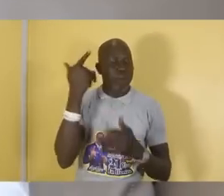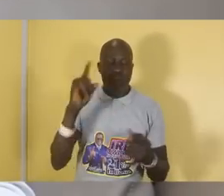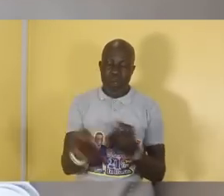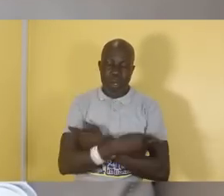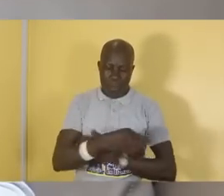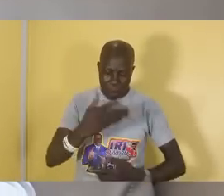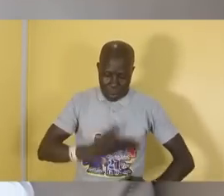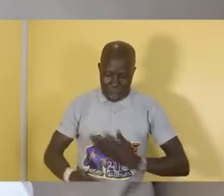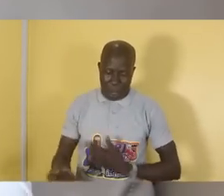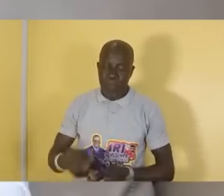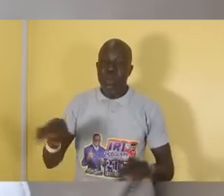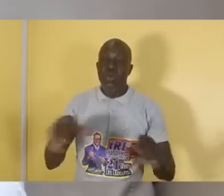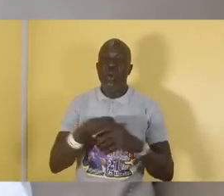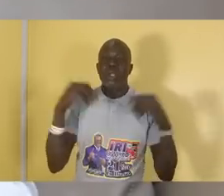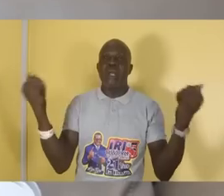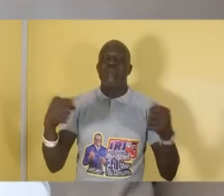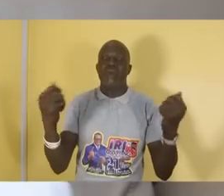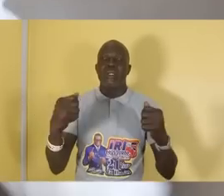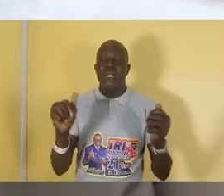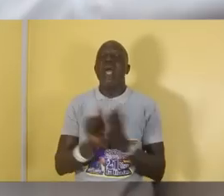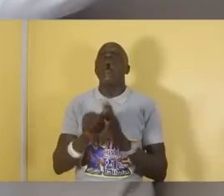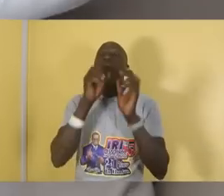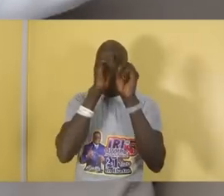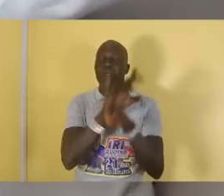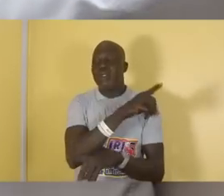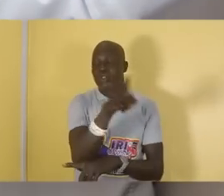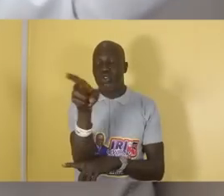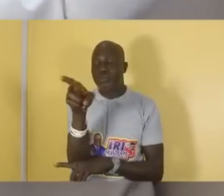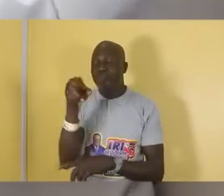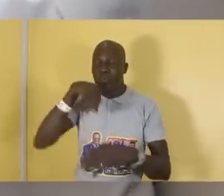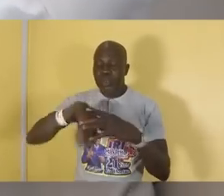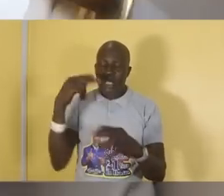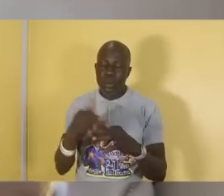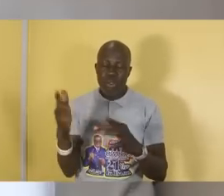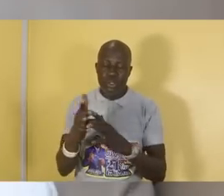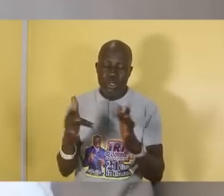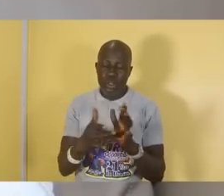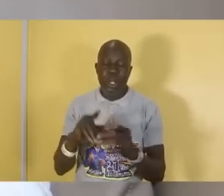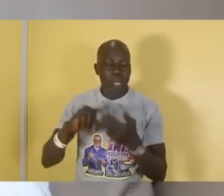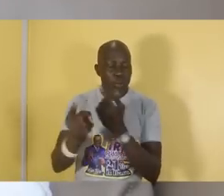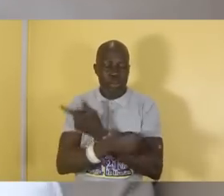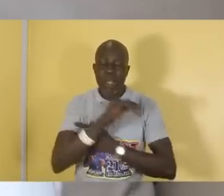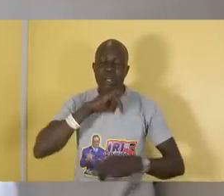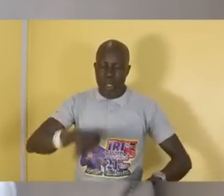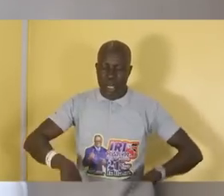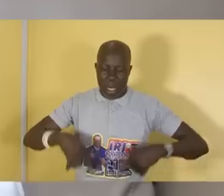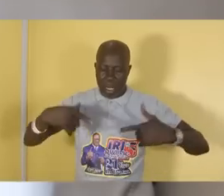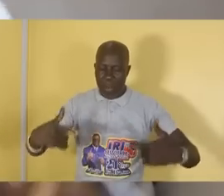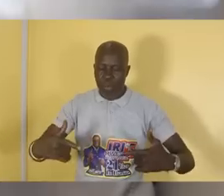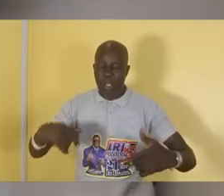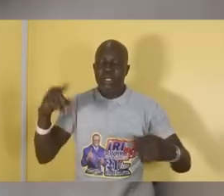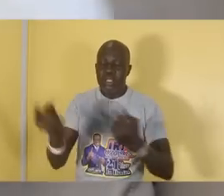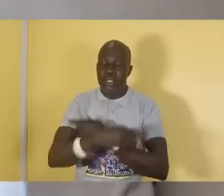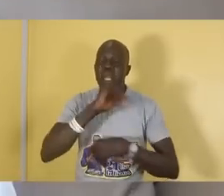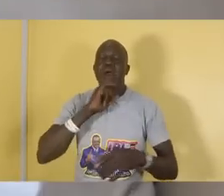Let me pray for the brothers. People celebrate when you are. I bless you in the name of the Lord. Since I've been assisting